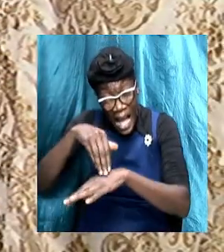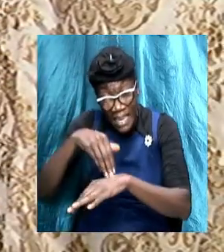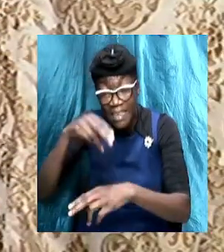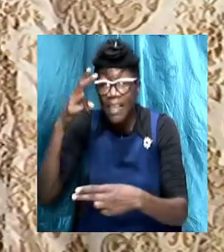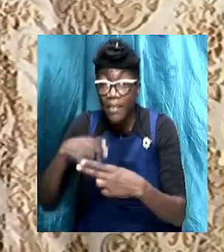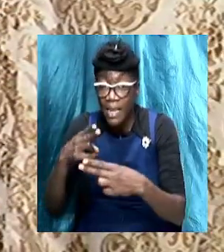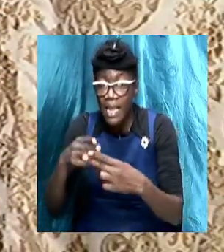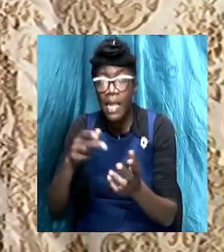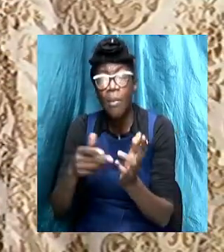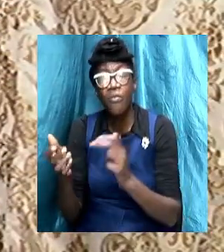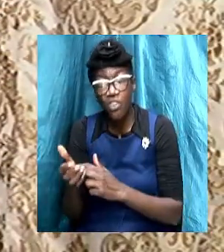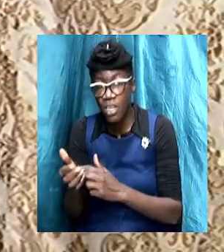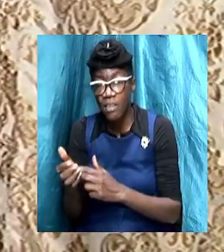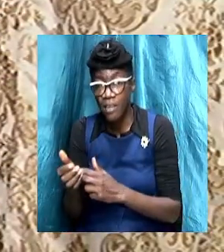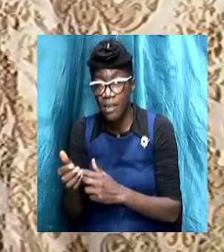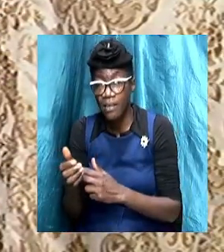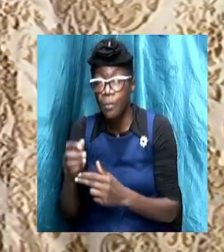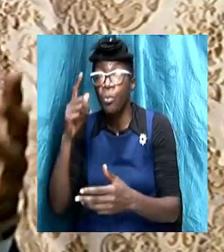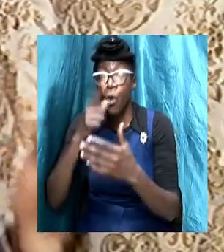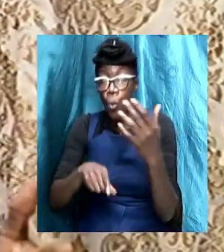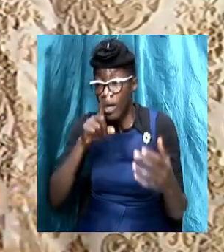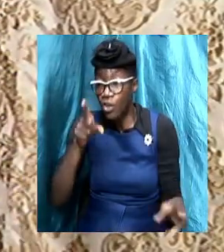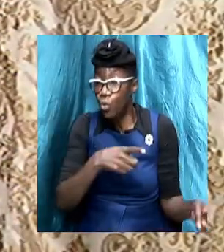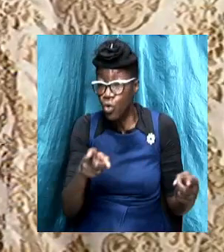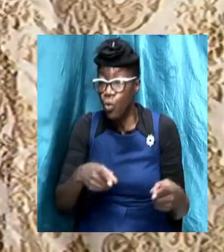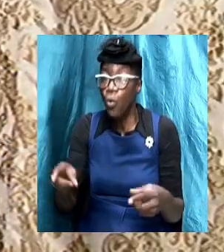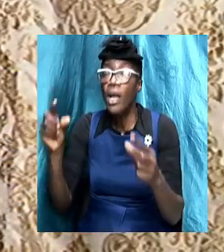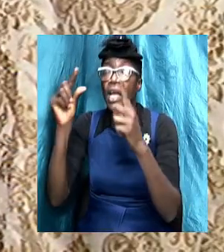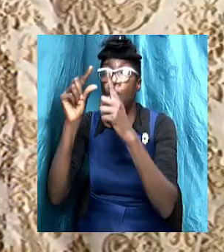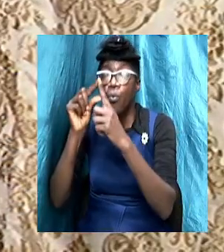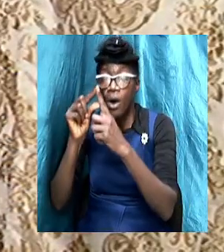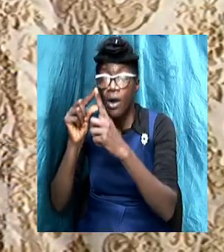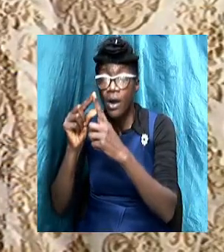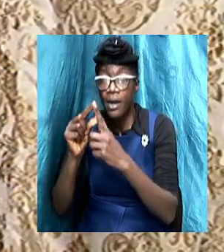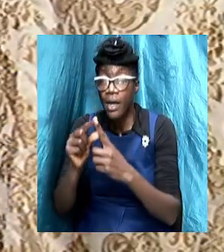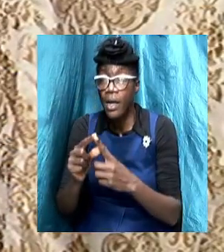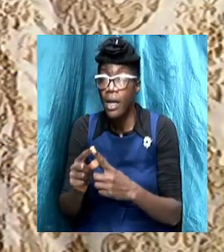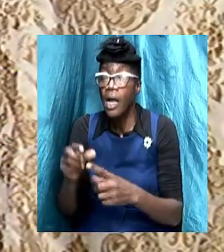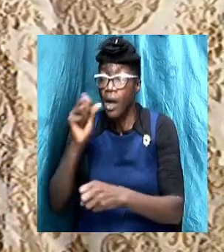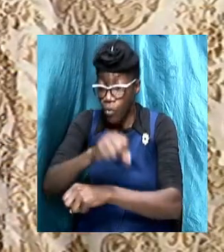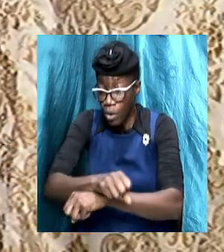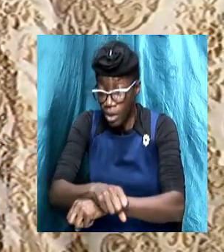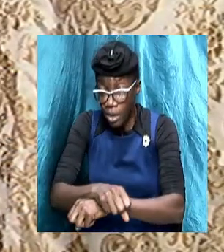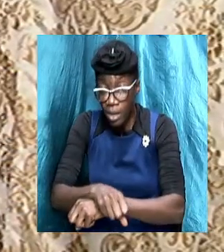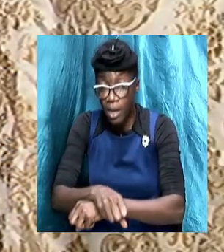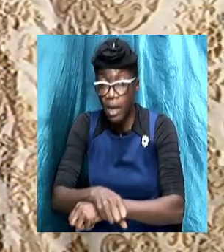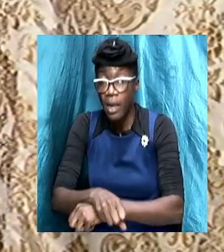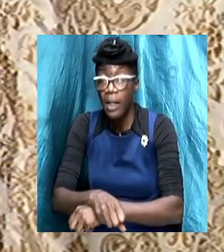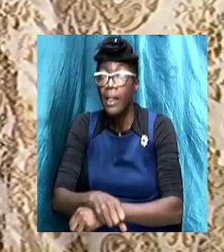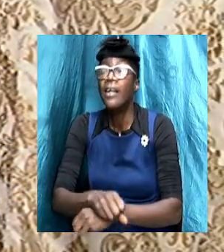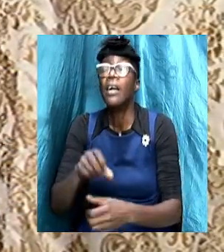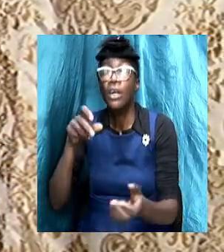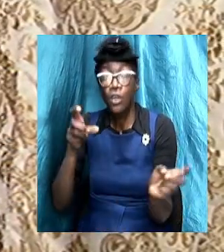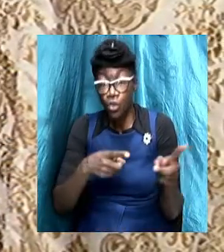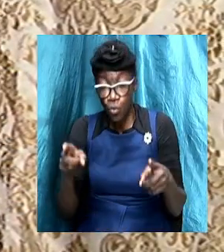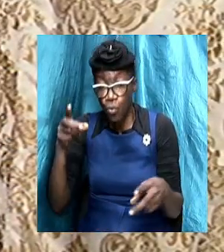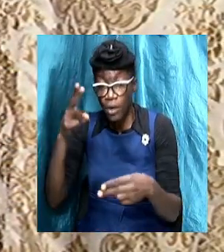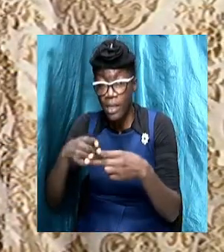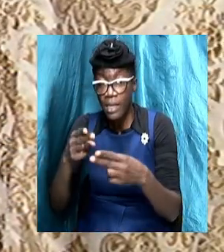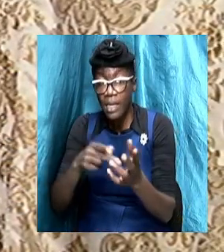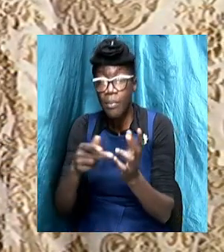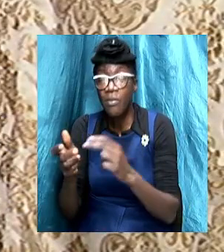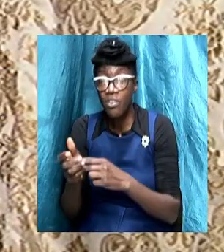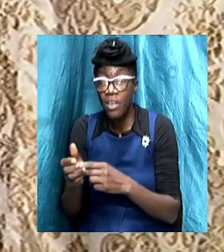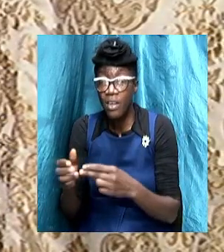deed, do all in the name of Jesus. That's the name that where the power lies. And I just wanted to clear that up. Because as I said before, as we come closer and closer